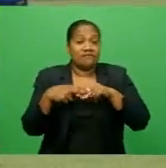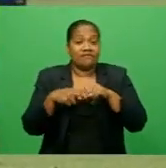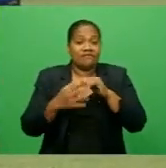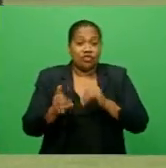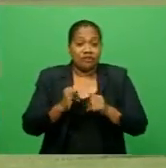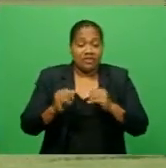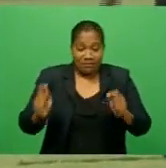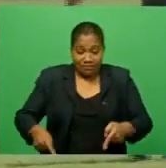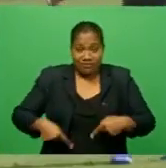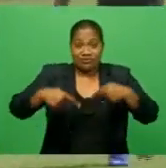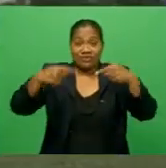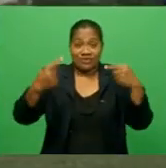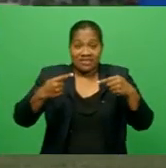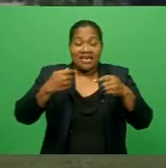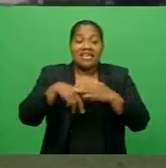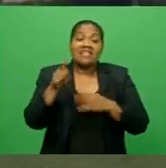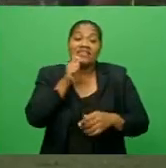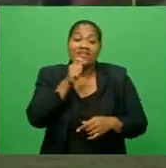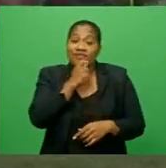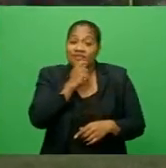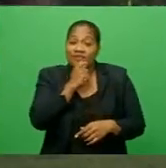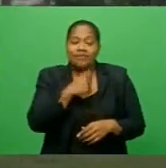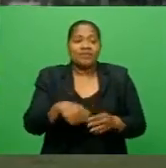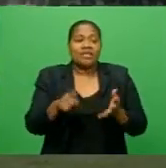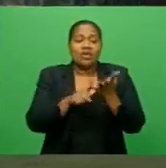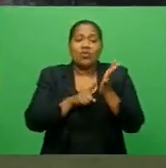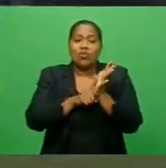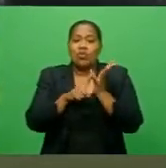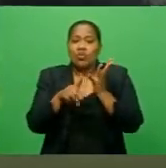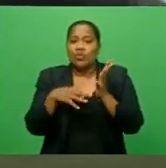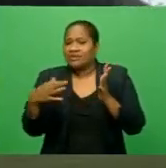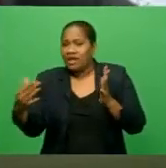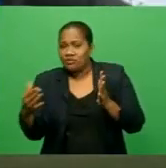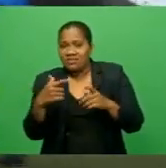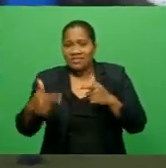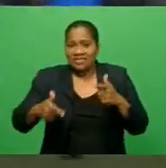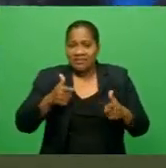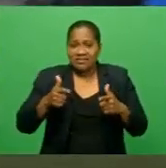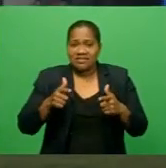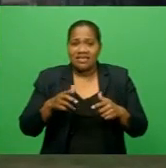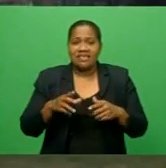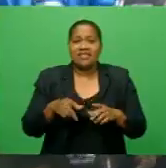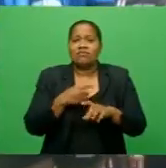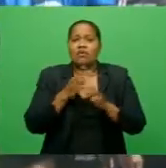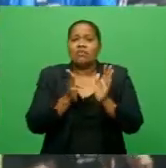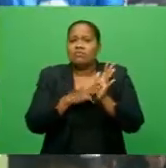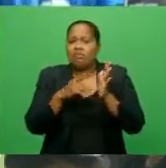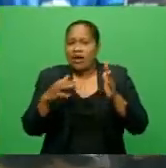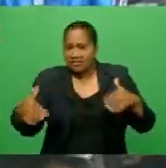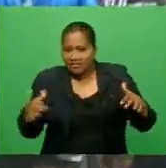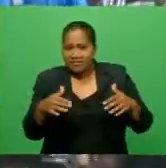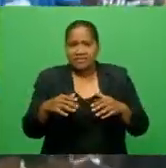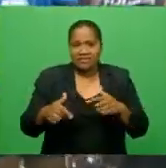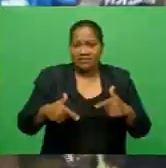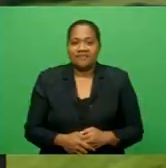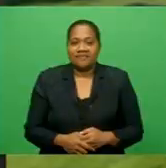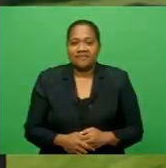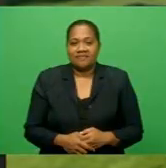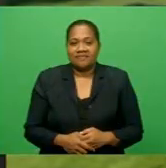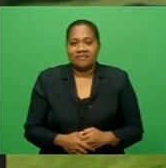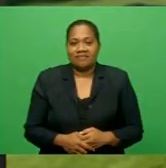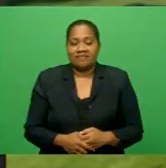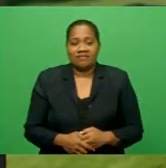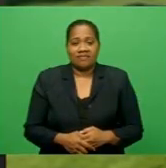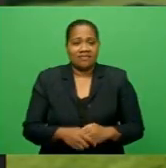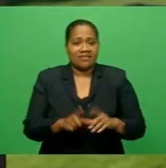in Taveuni, Combat Ulinakau Sevens and the Fiji Beta Mokani tournament next month will argue well for preparations.